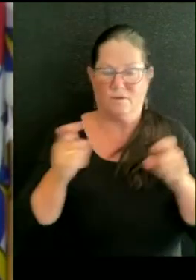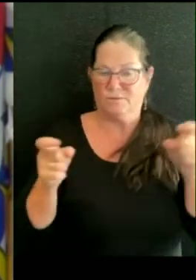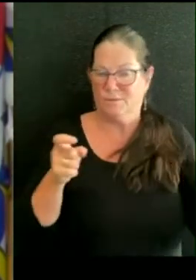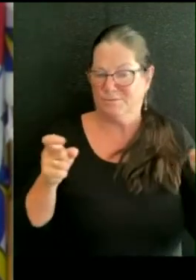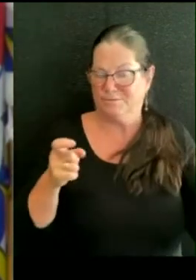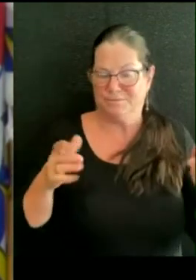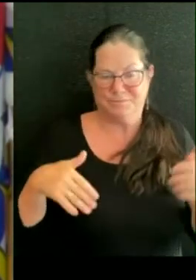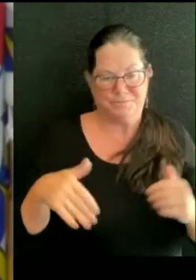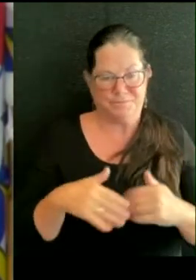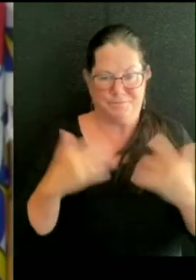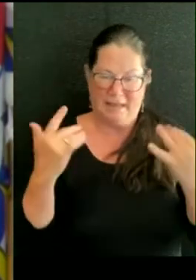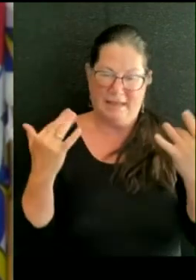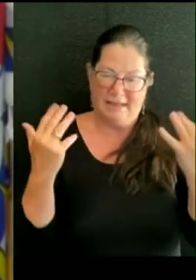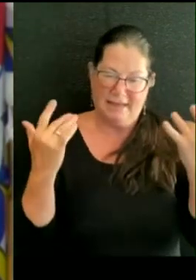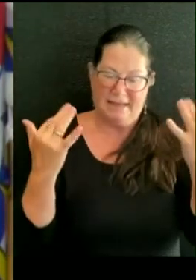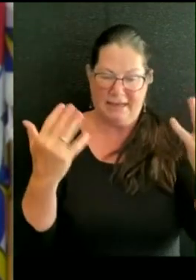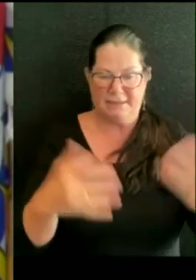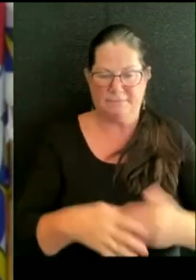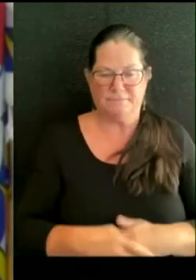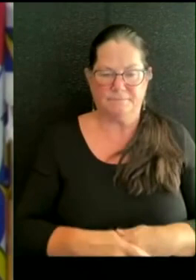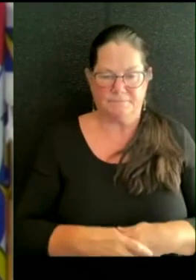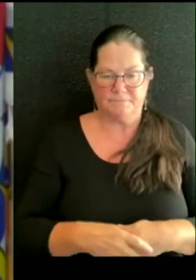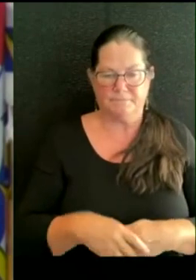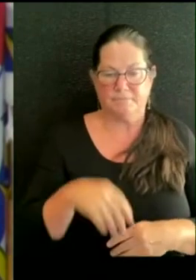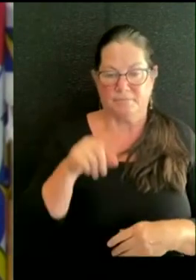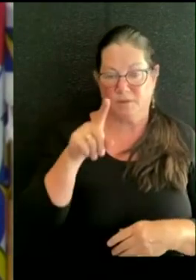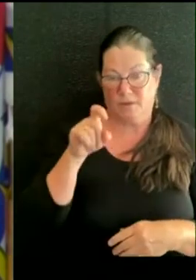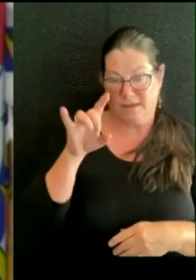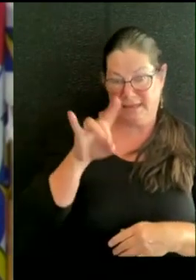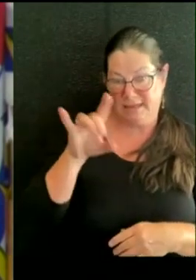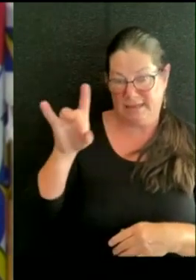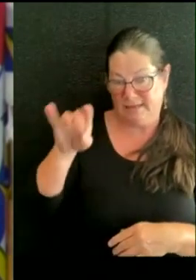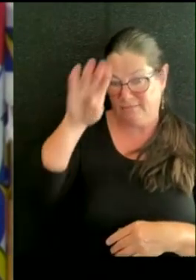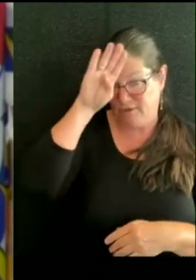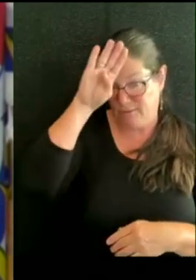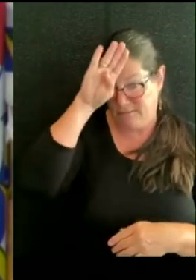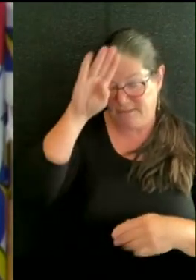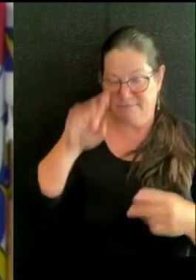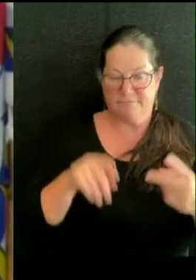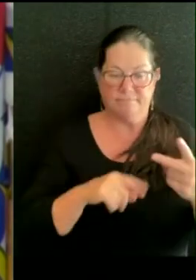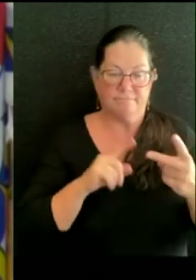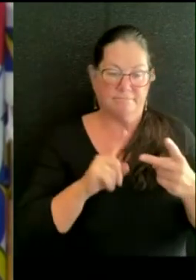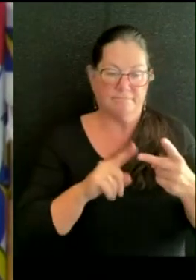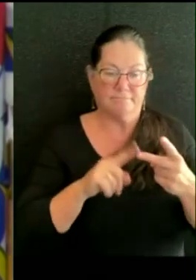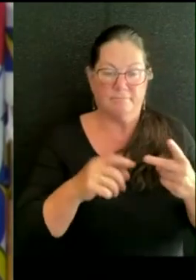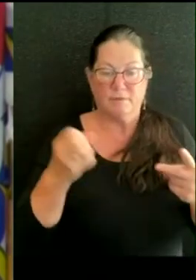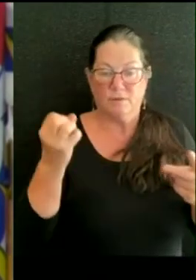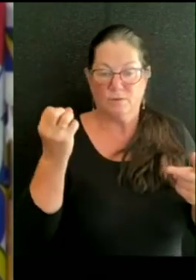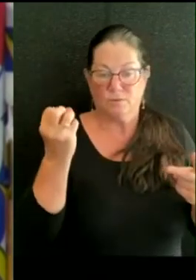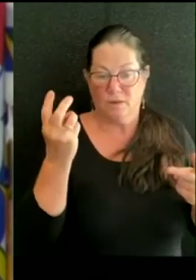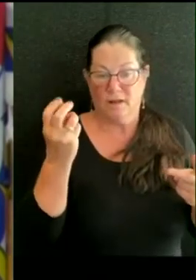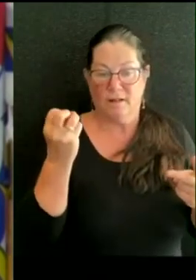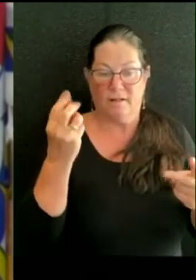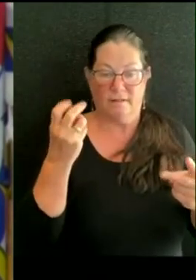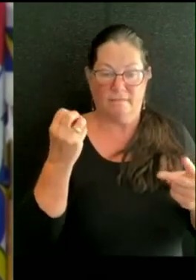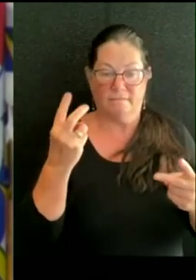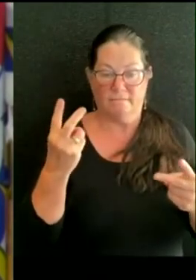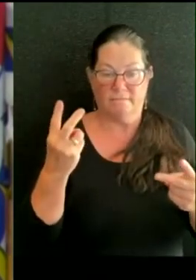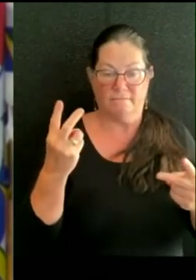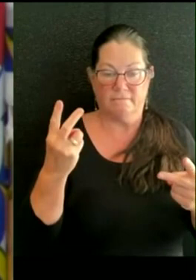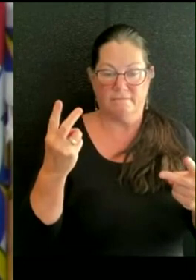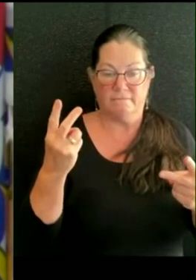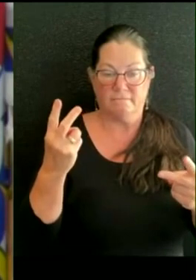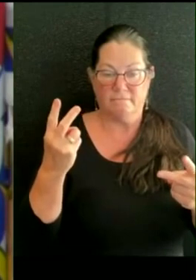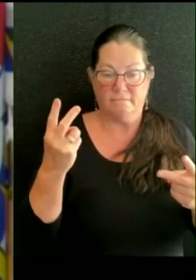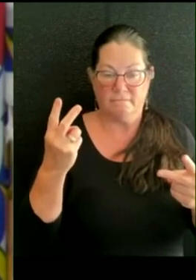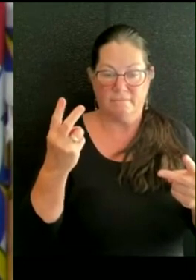158 firefighters, 12 operational field staff, BC Hydro technicians, and RCMP working throughout the